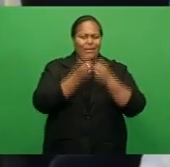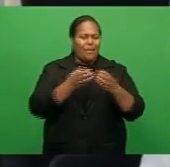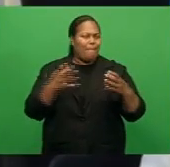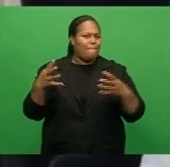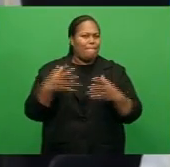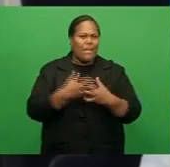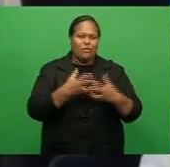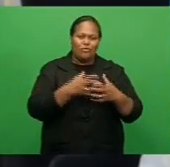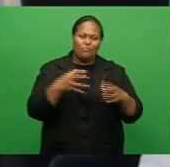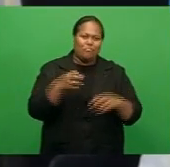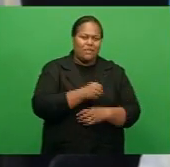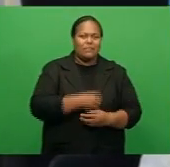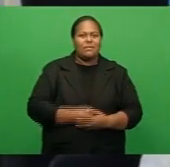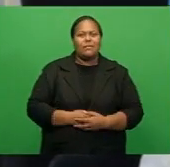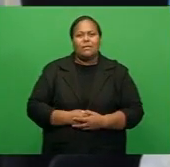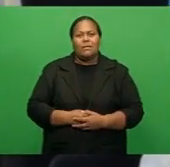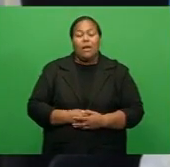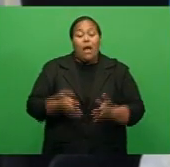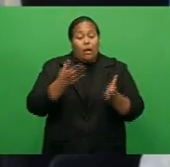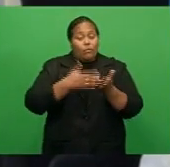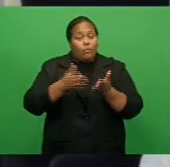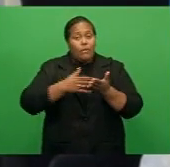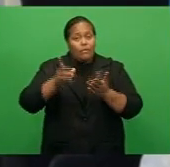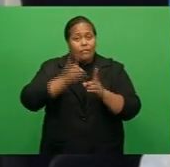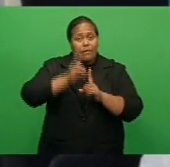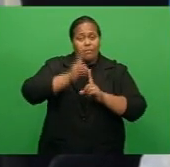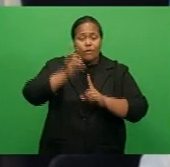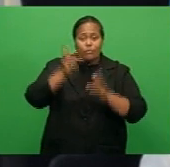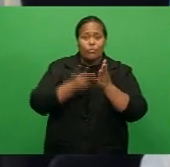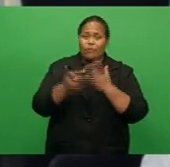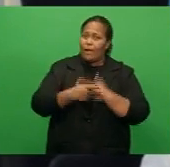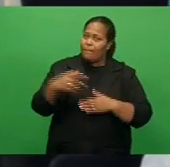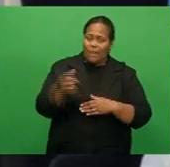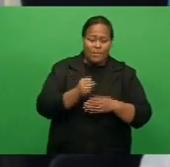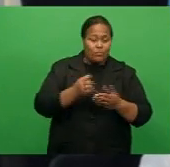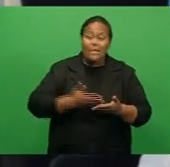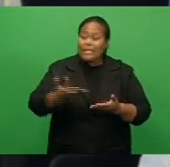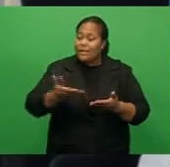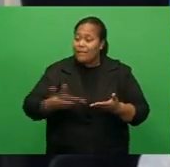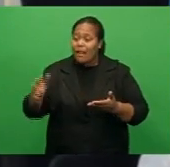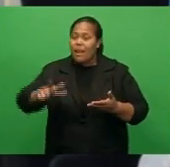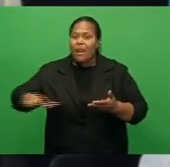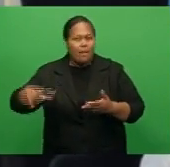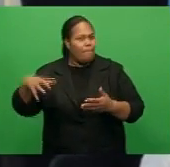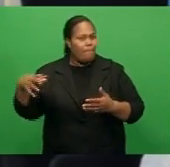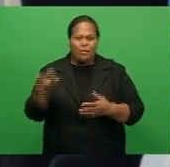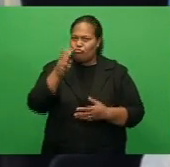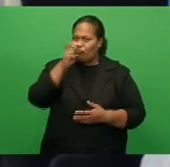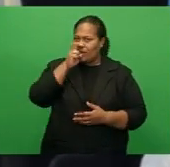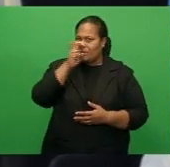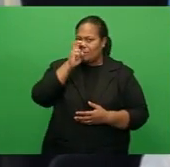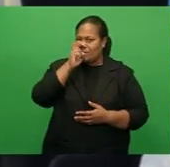of development projects as well as allotment of lots will be tightened so there are no rooms for manipulation.